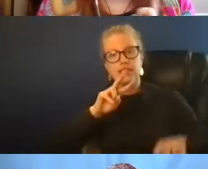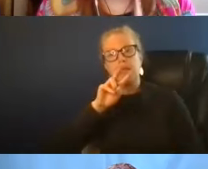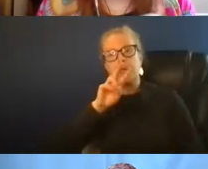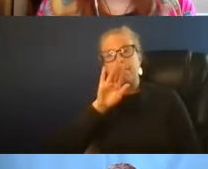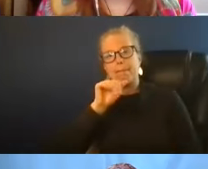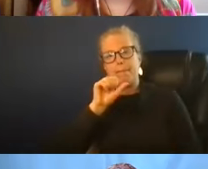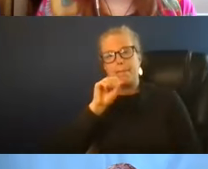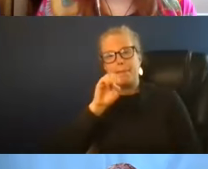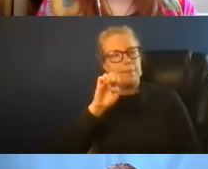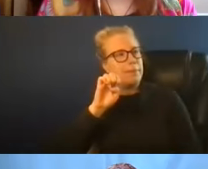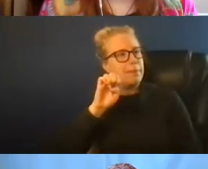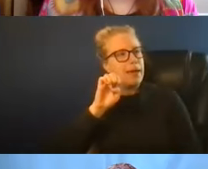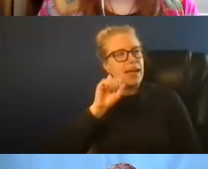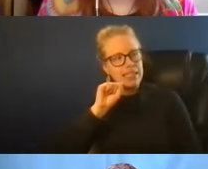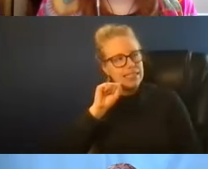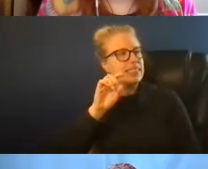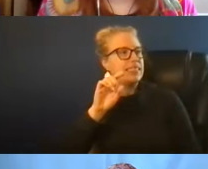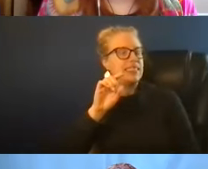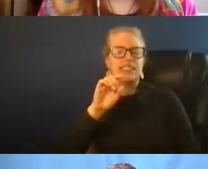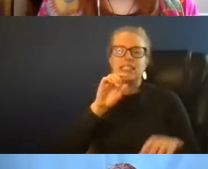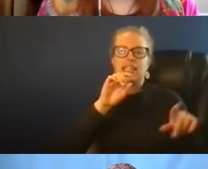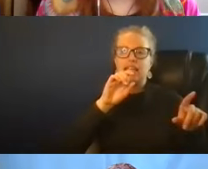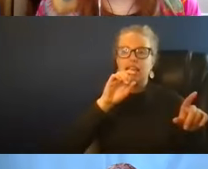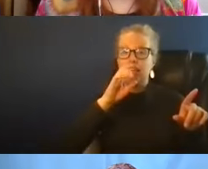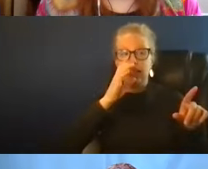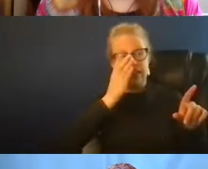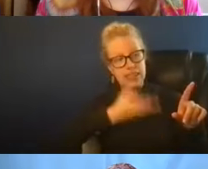the center of this universe. The victim survivor is.